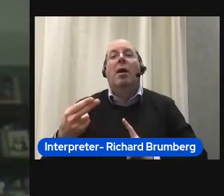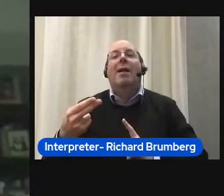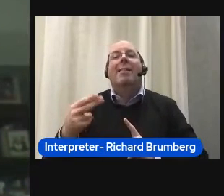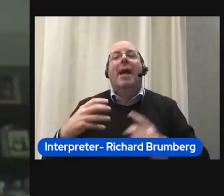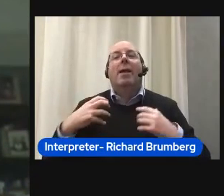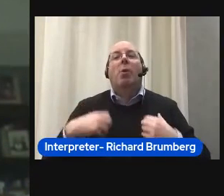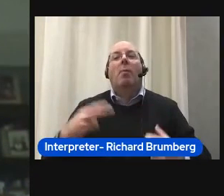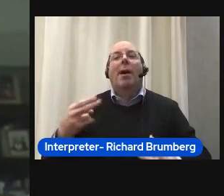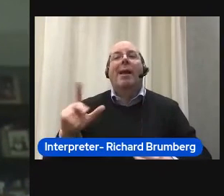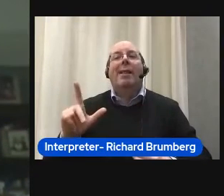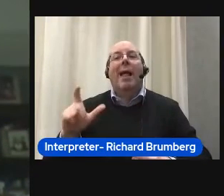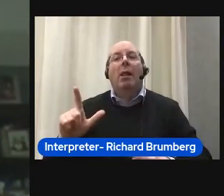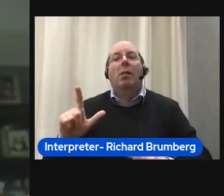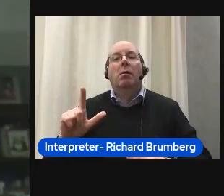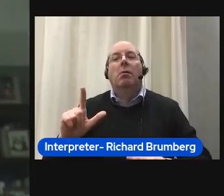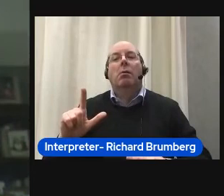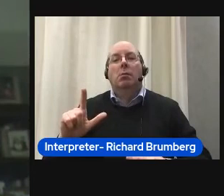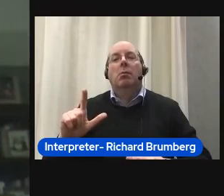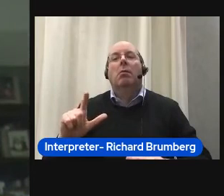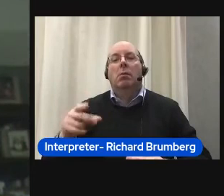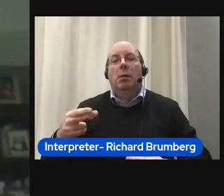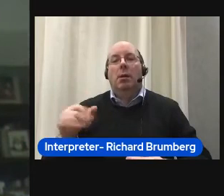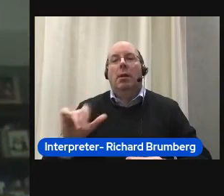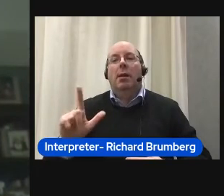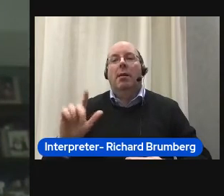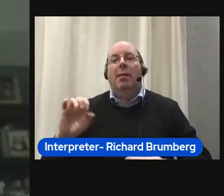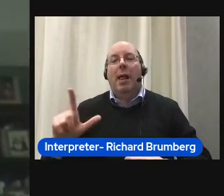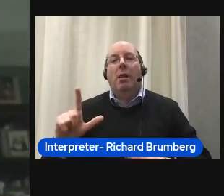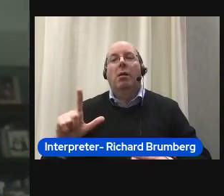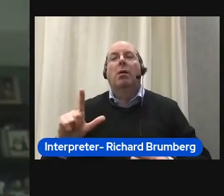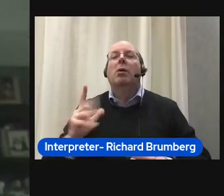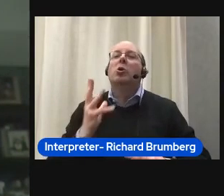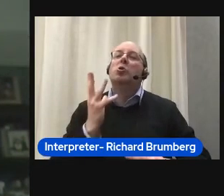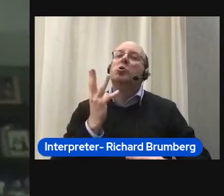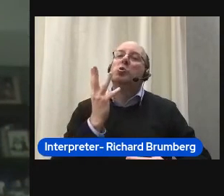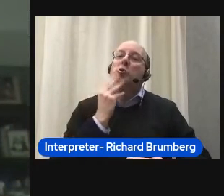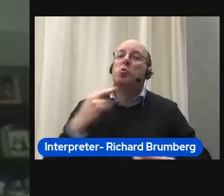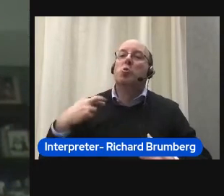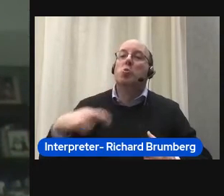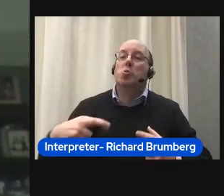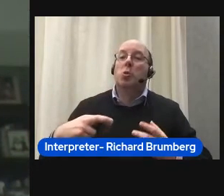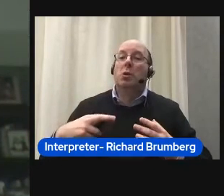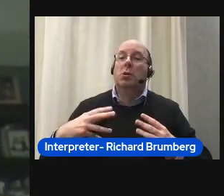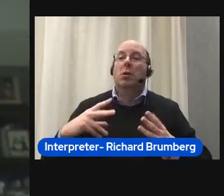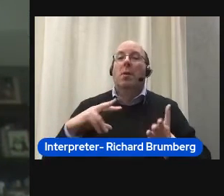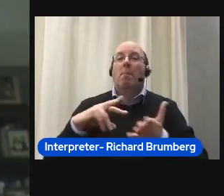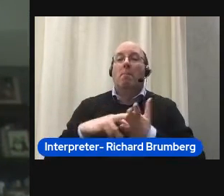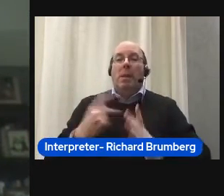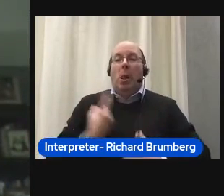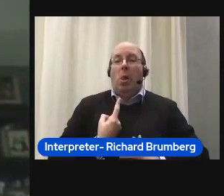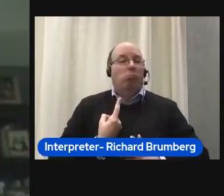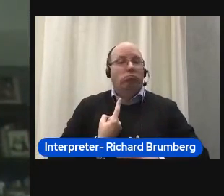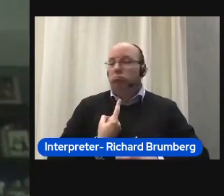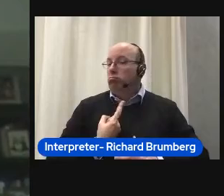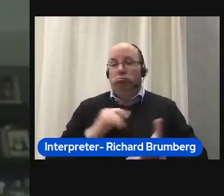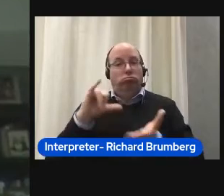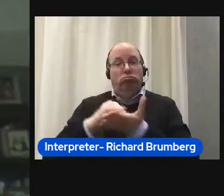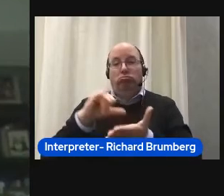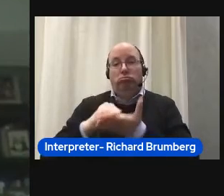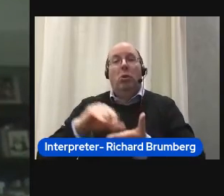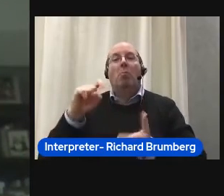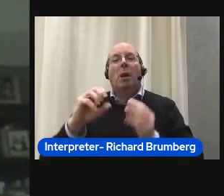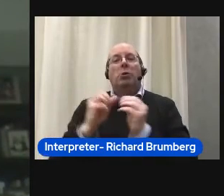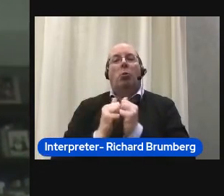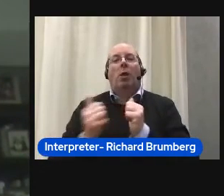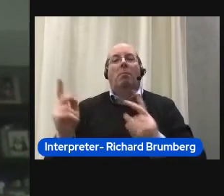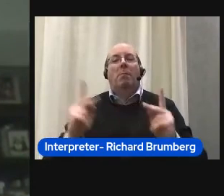us that to truly experience the joy and meaning of Judaism, one must do so with others. And I think tonight